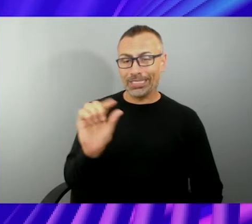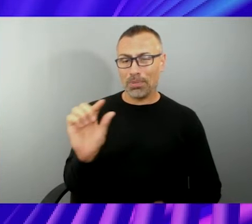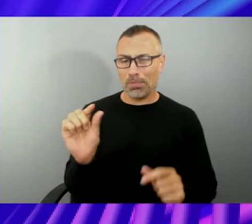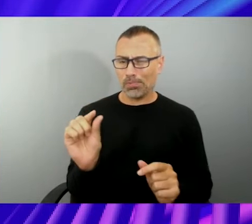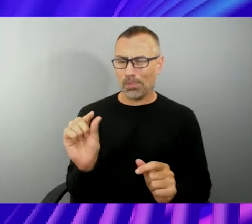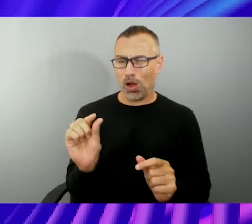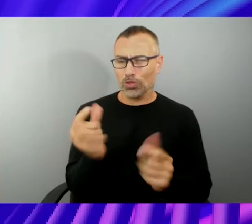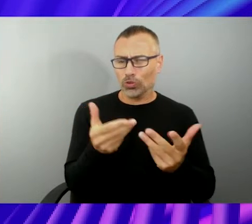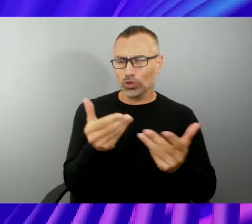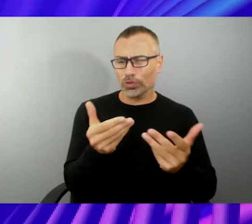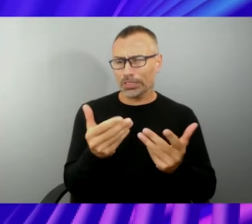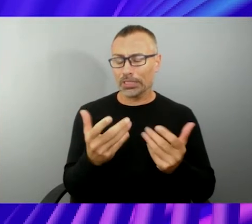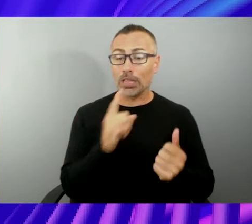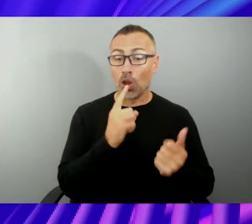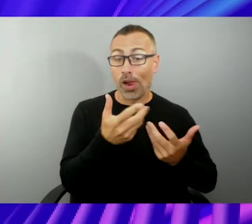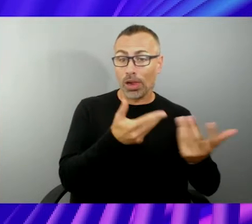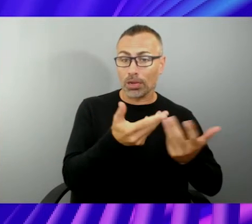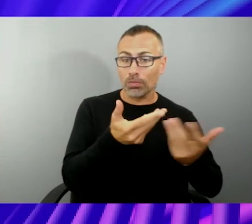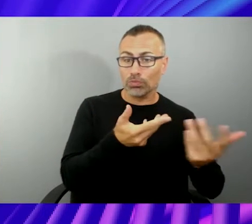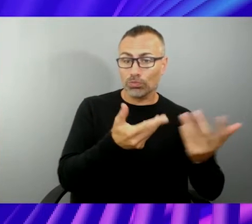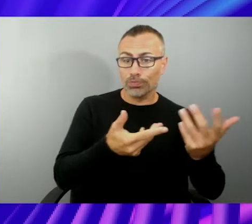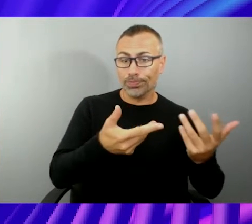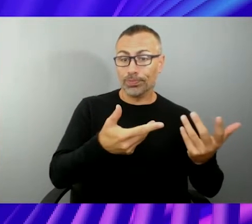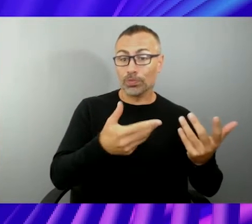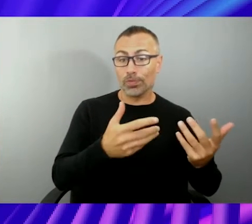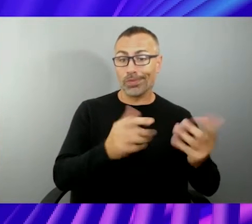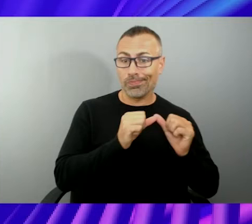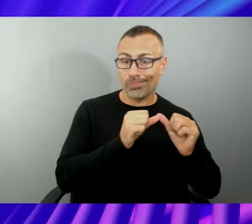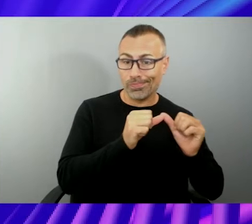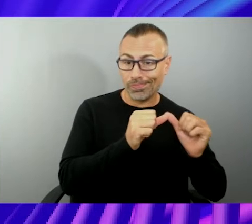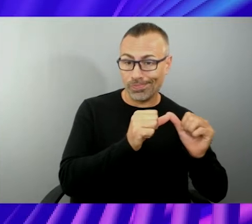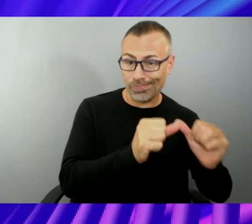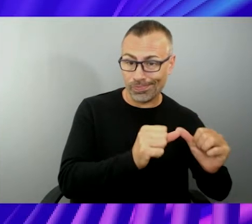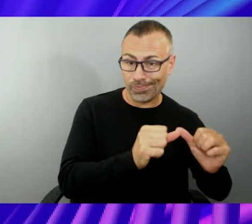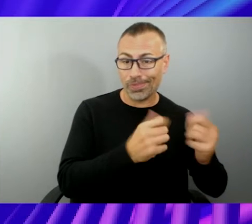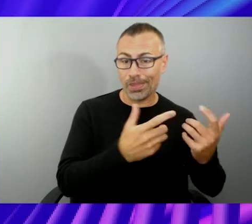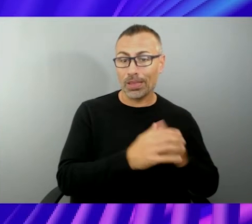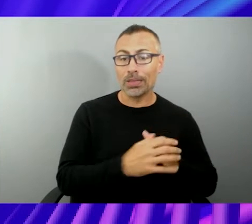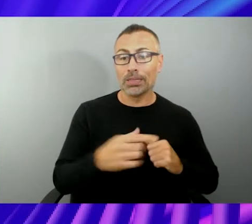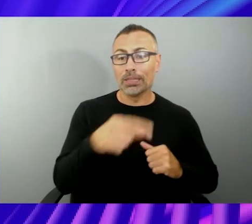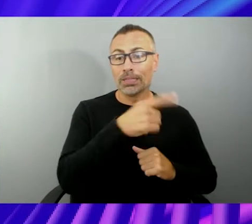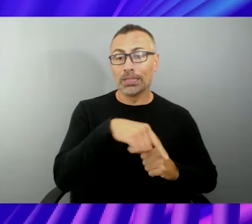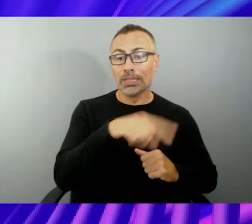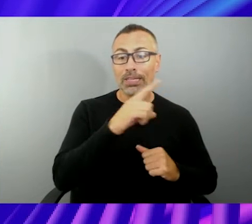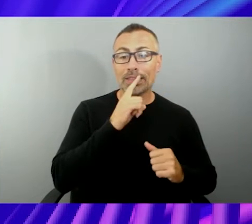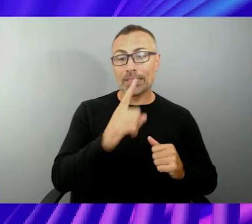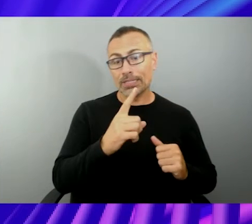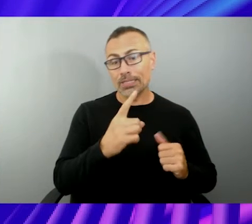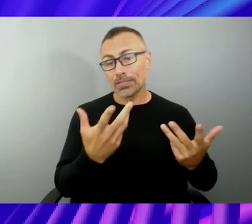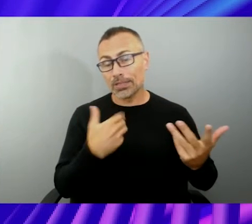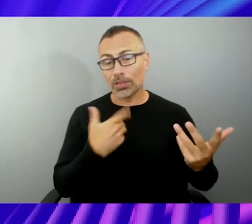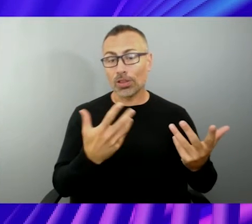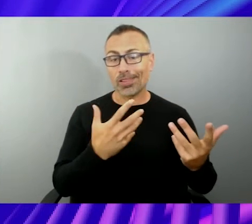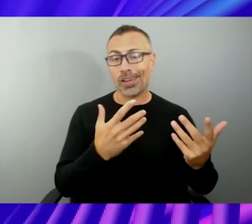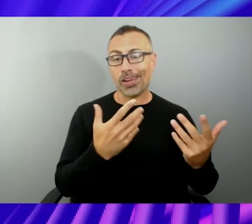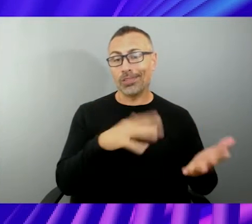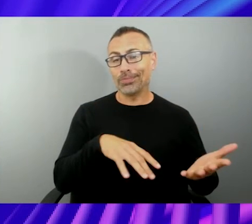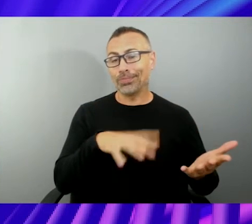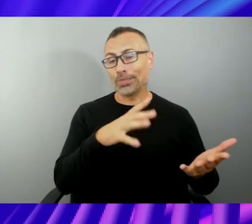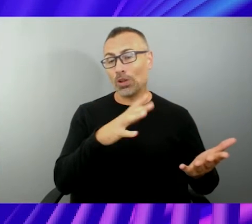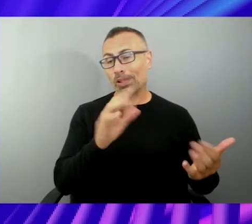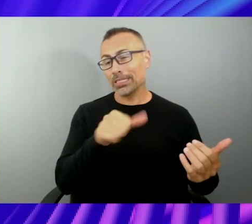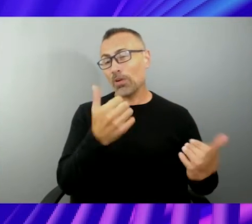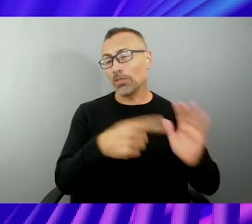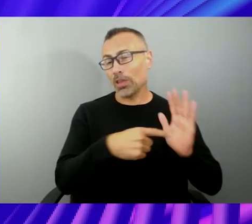communication with each other, right? So this is otherwise called as like an event-driven approach. So let's take the same example. So you go to